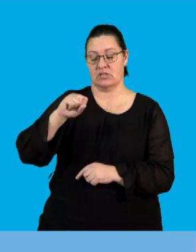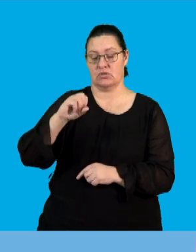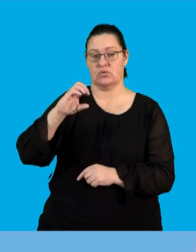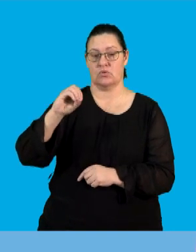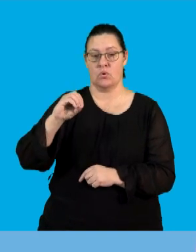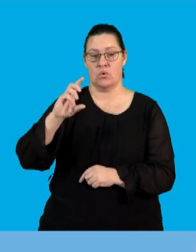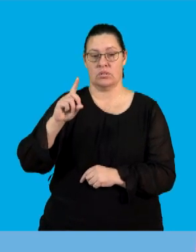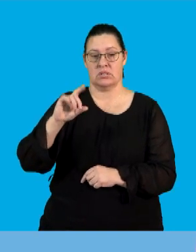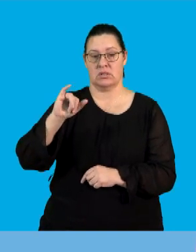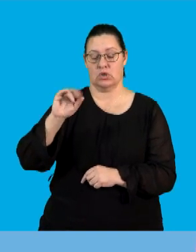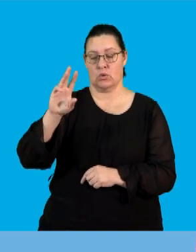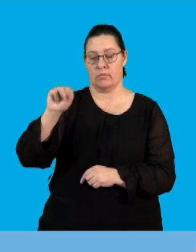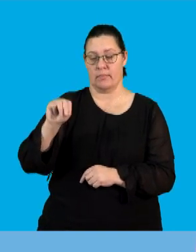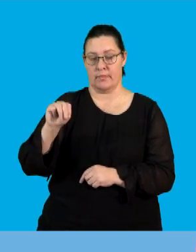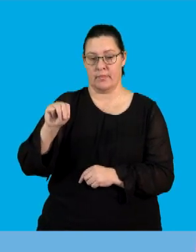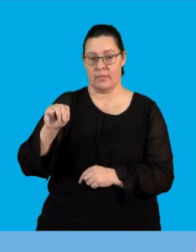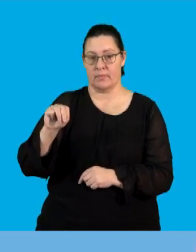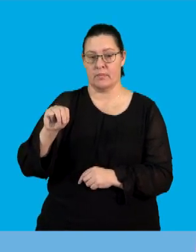plus sodium